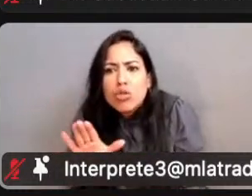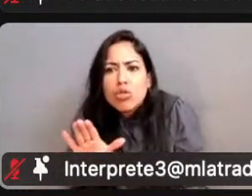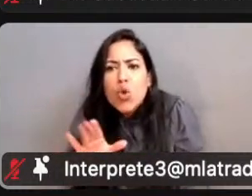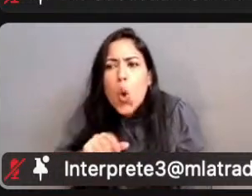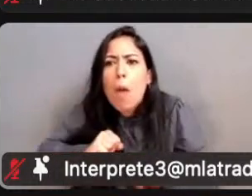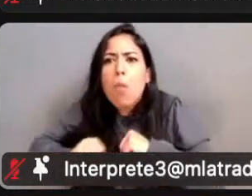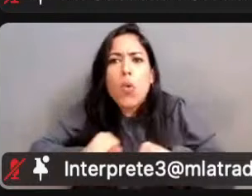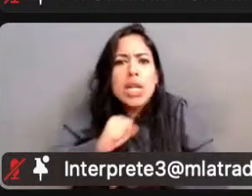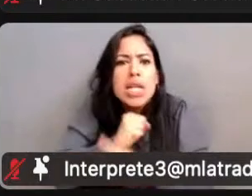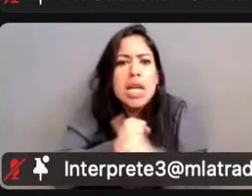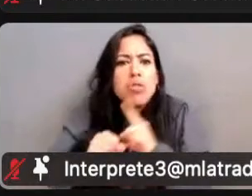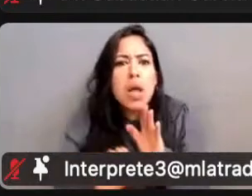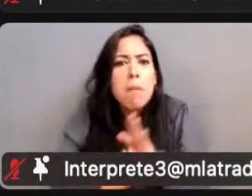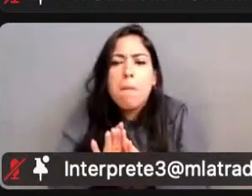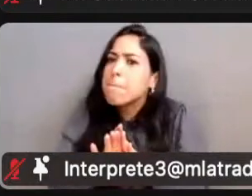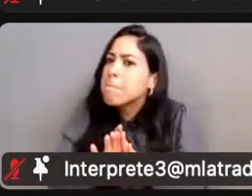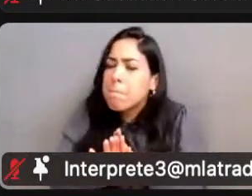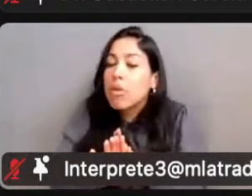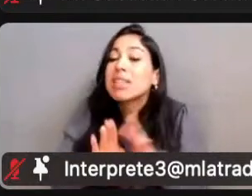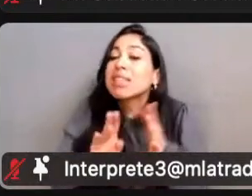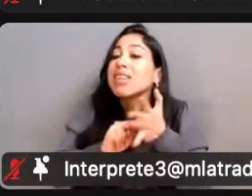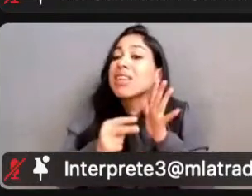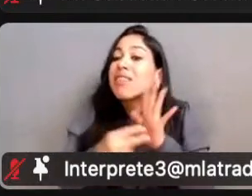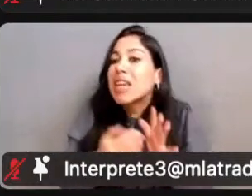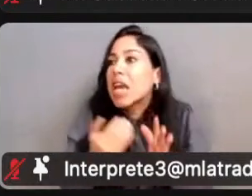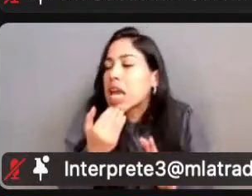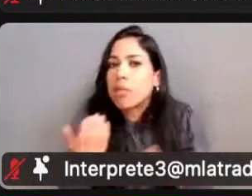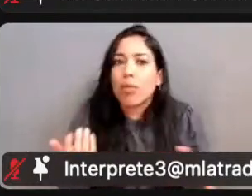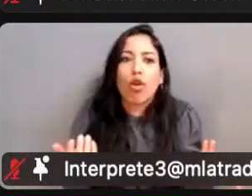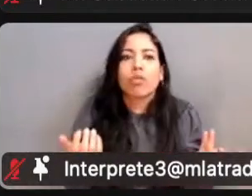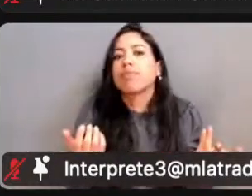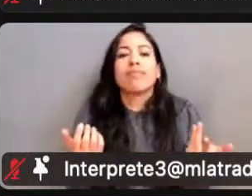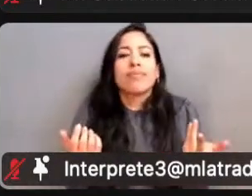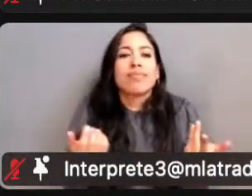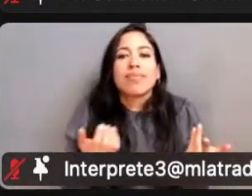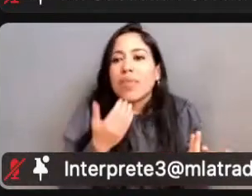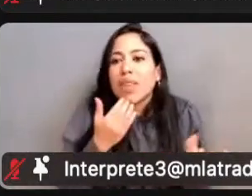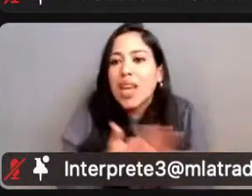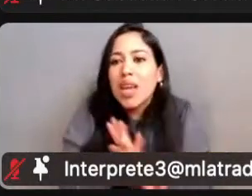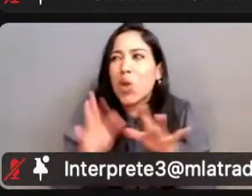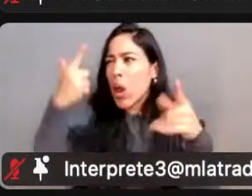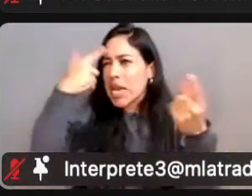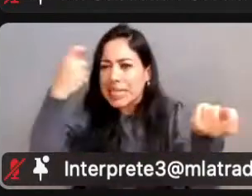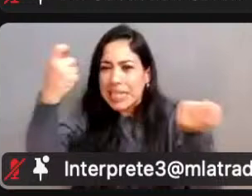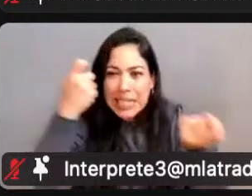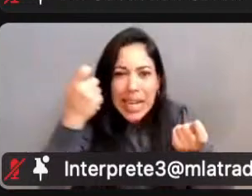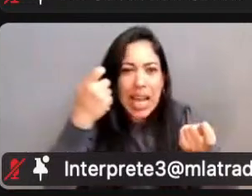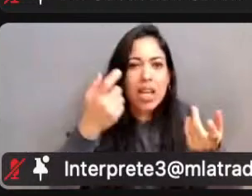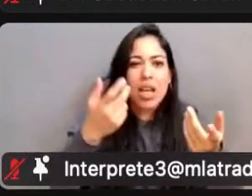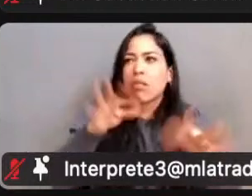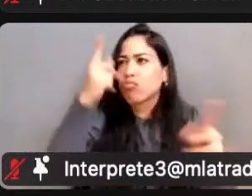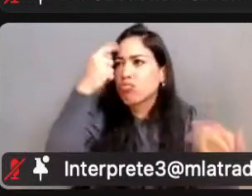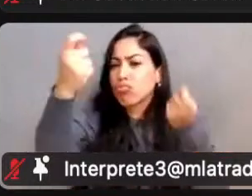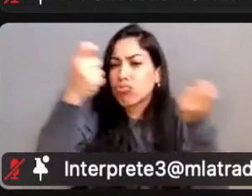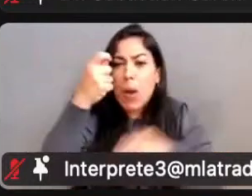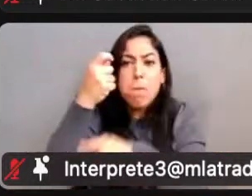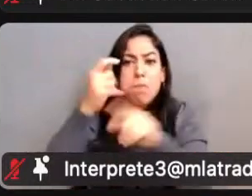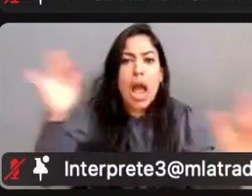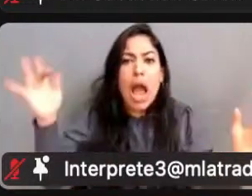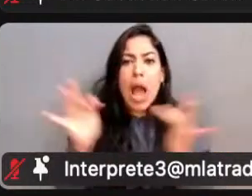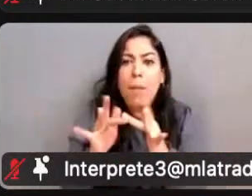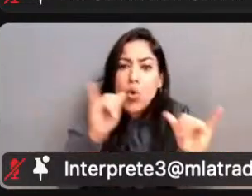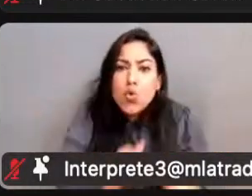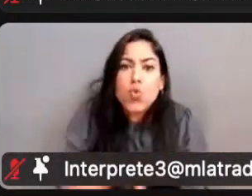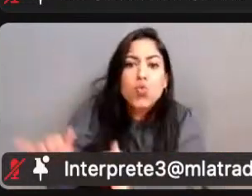of social mobility, the lockdown, the strategies taken into account are